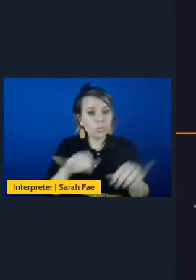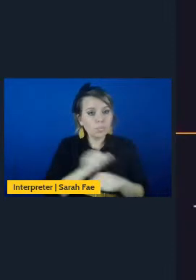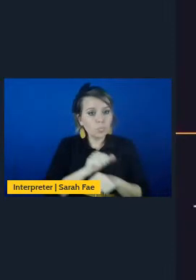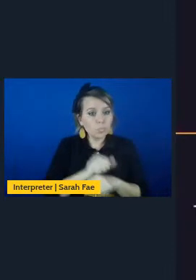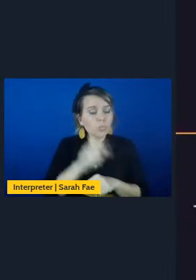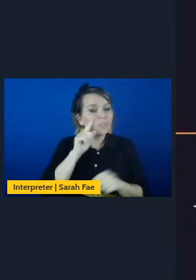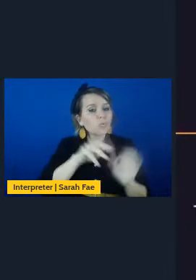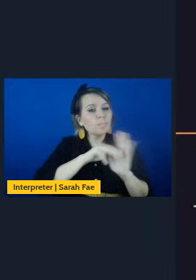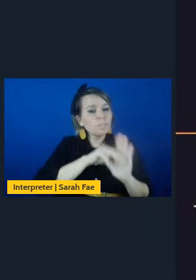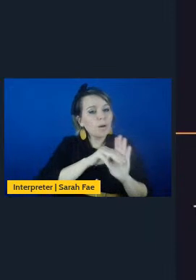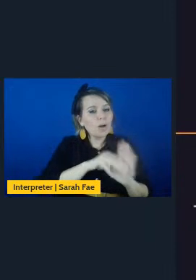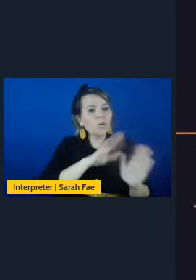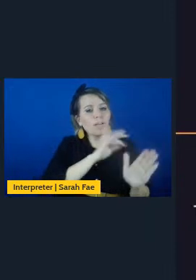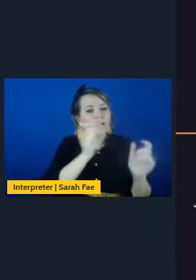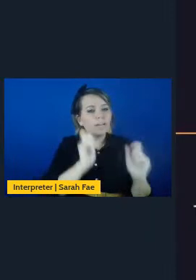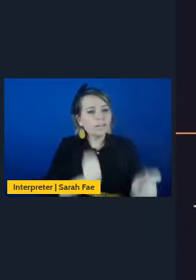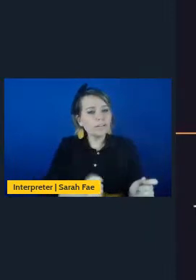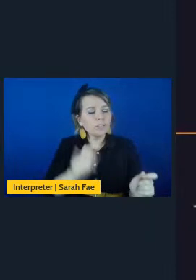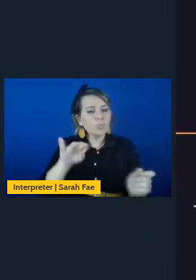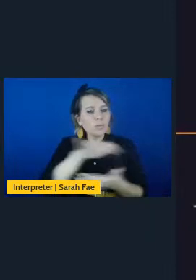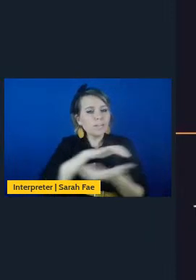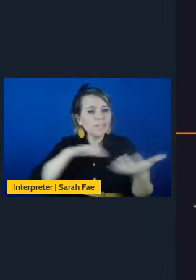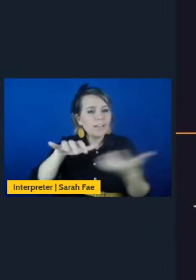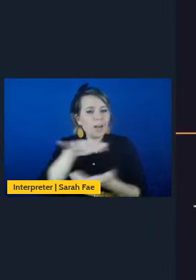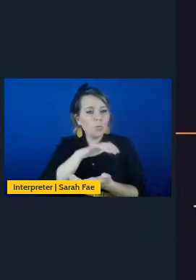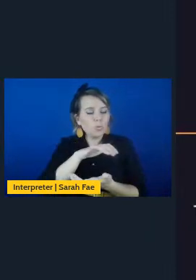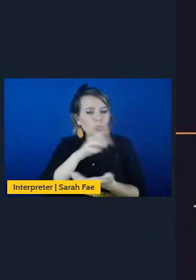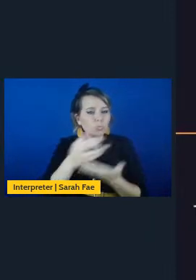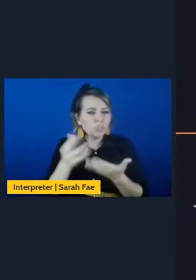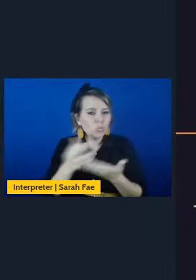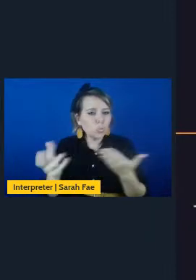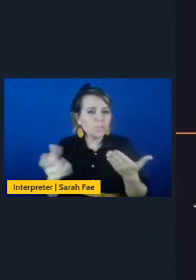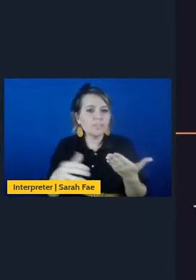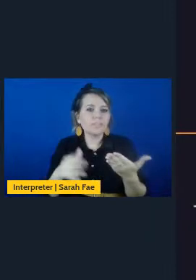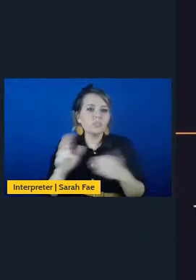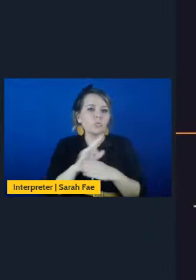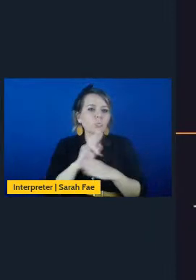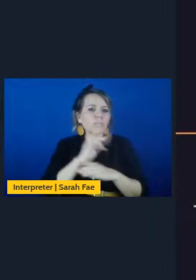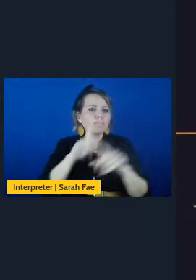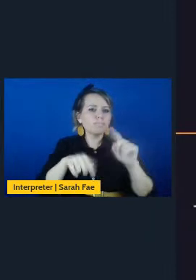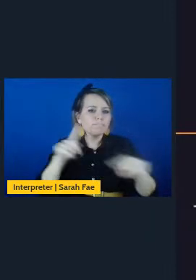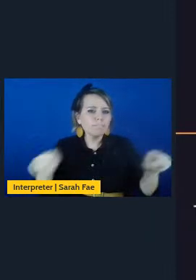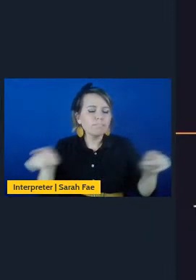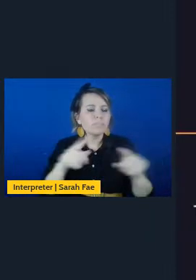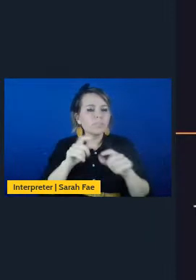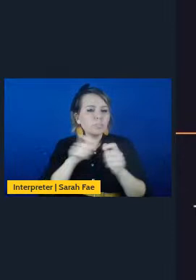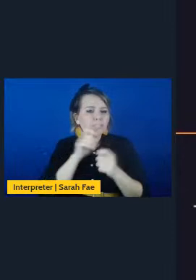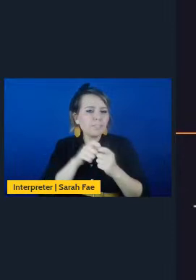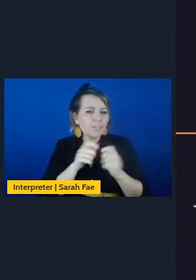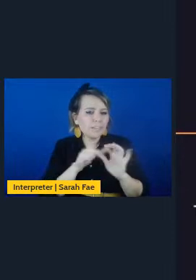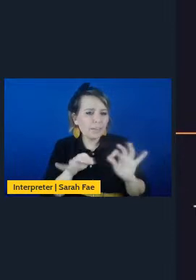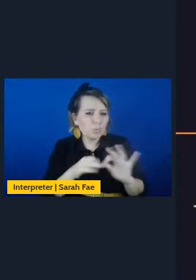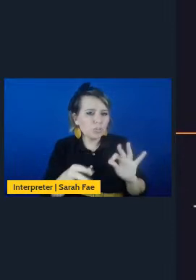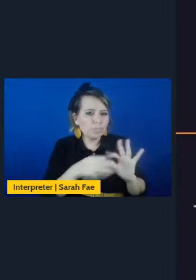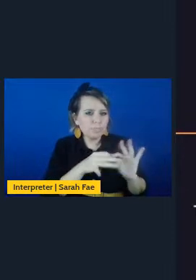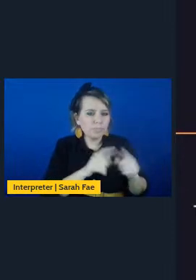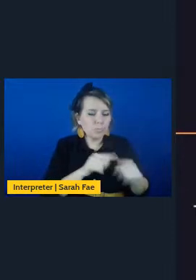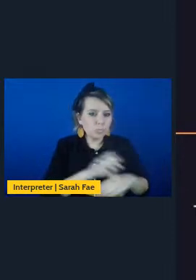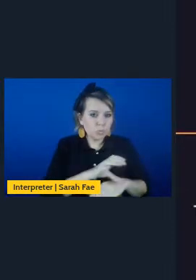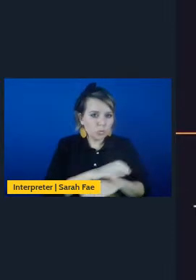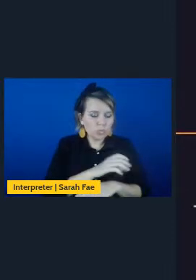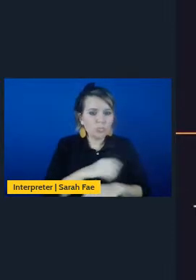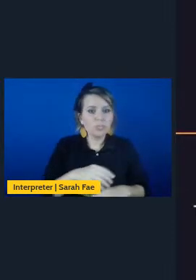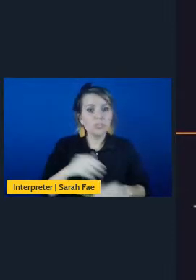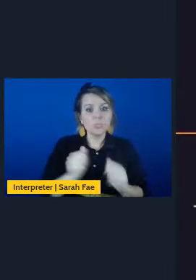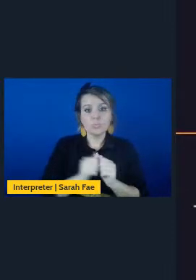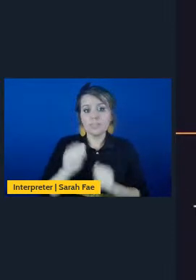application resources using familiar programming language like Python, Java, etc. Now with CDK, you will be